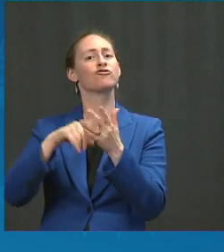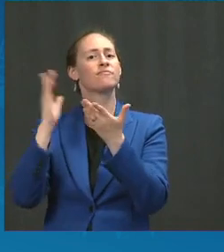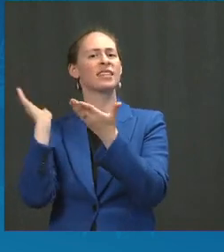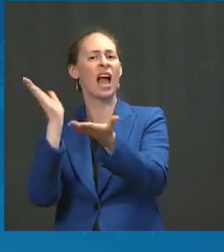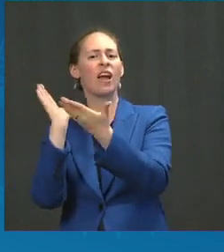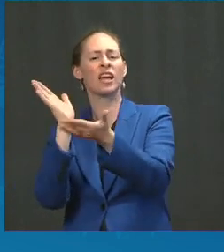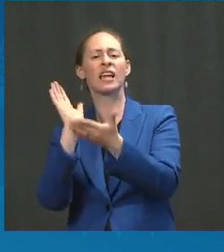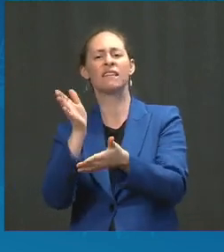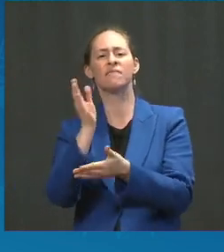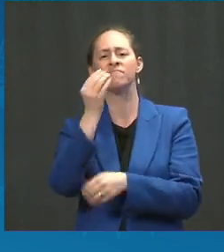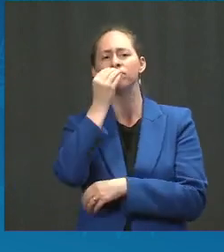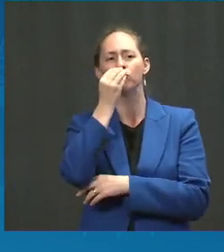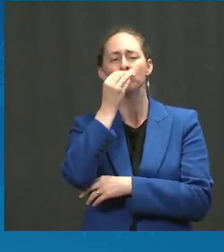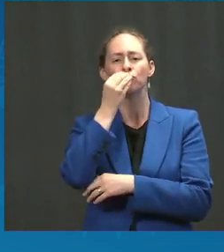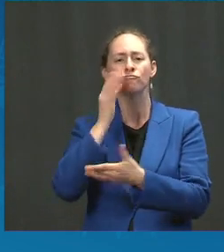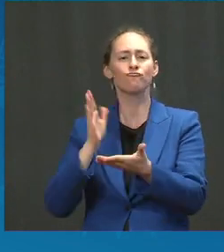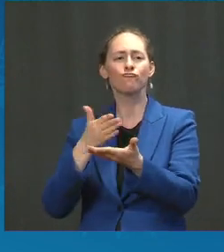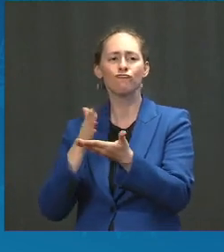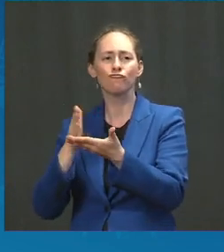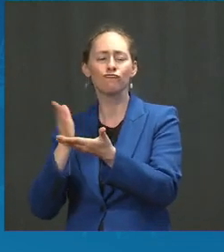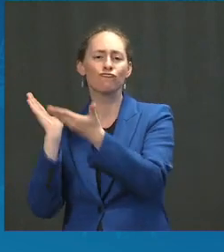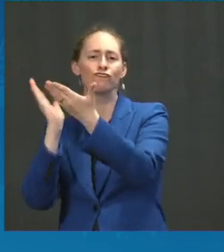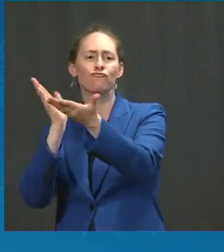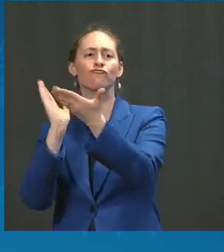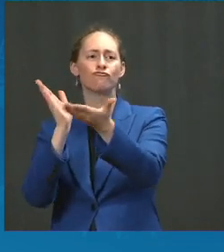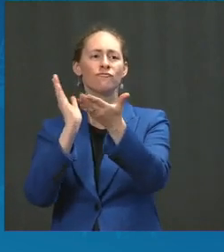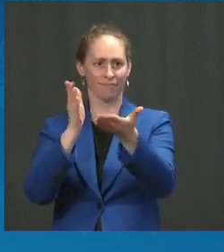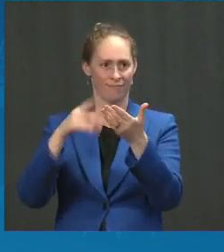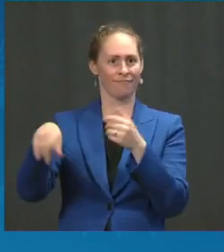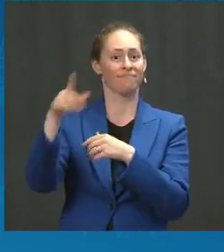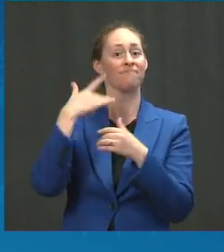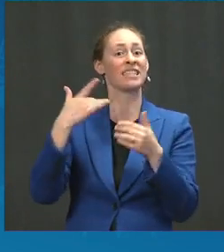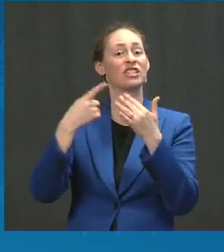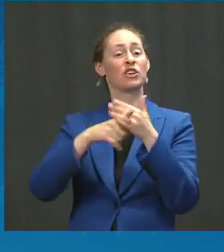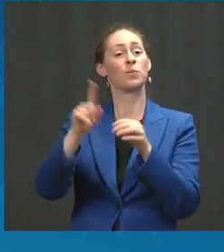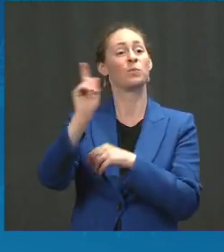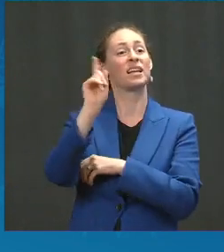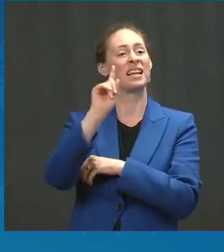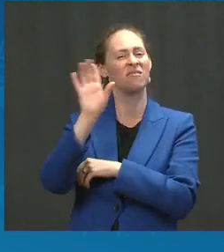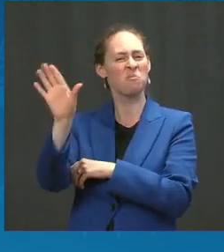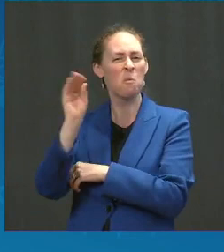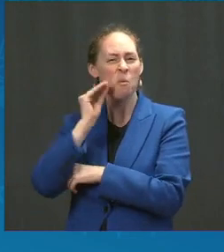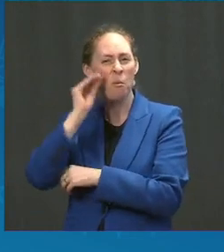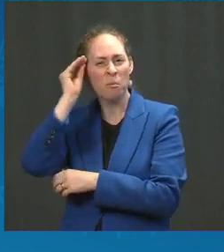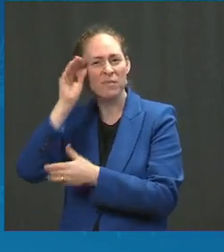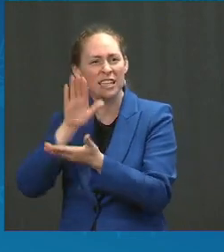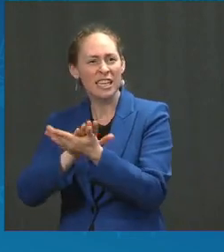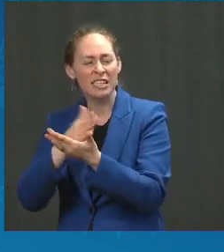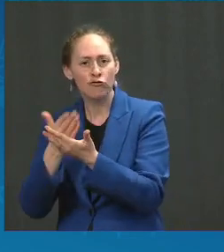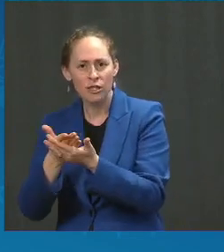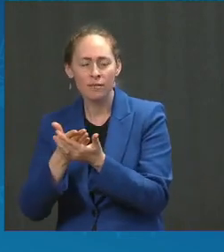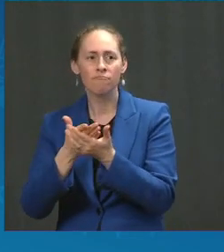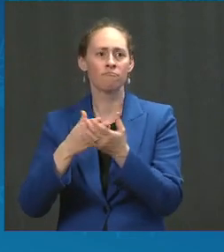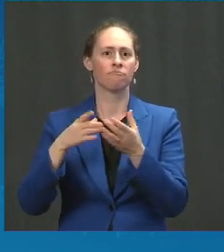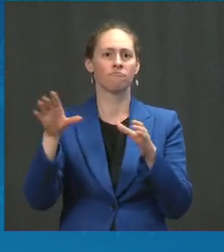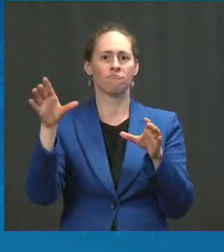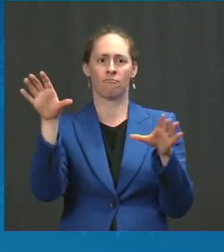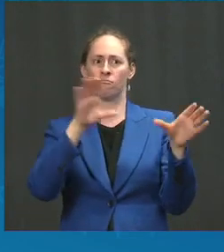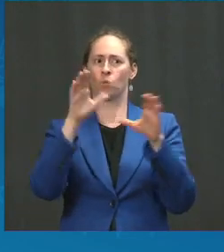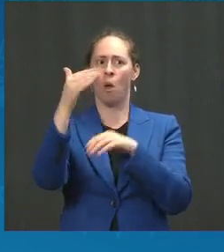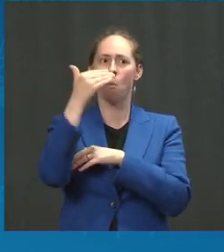many restaurants and caterers in their own kitchen, right? And then wanted to build on that and get an industrial size